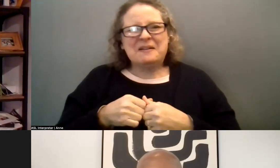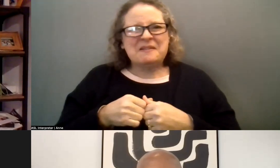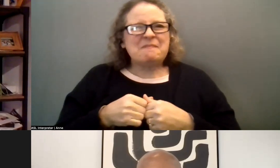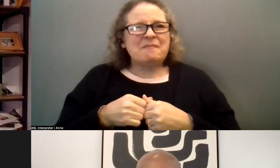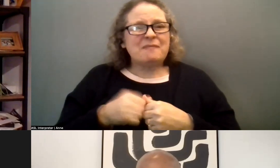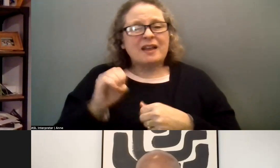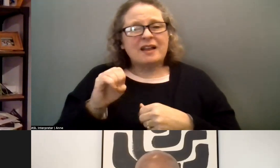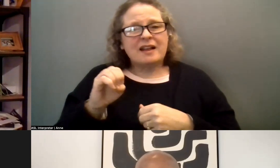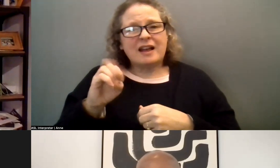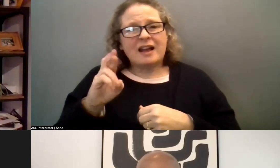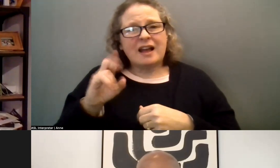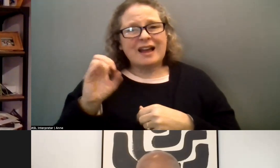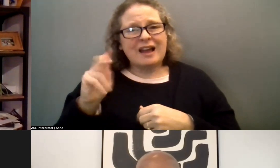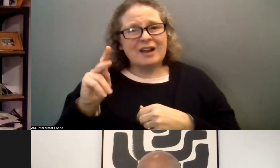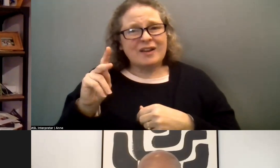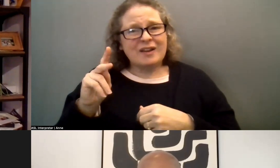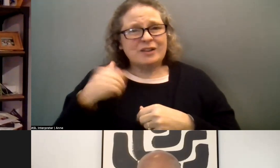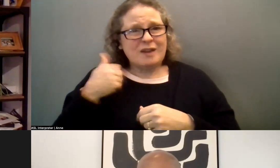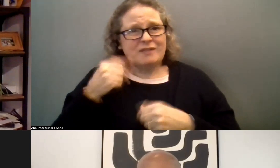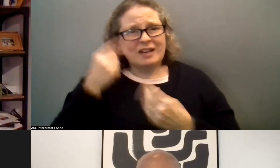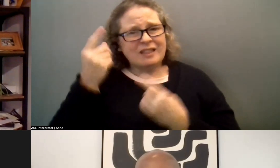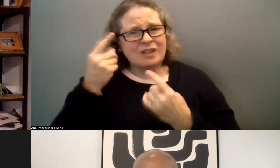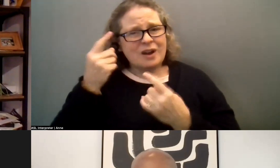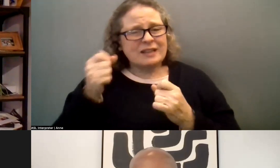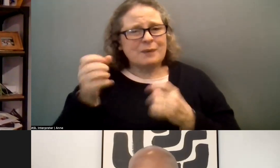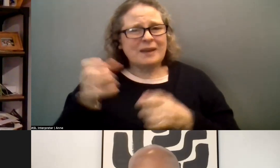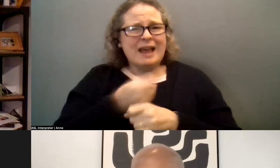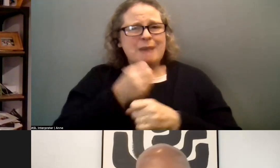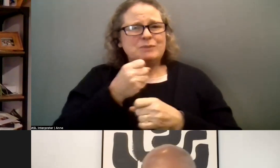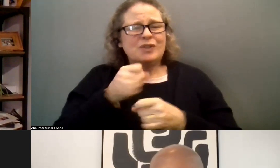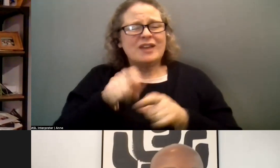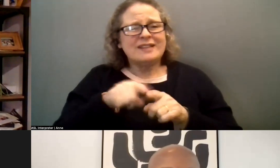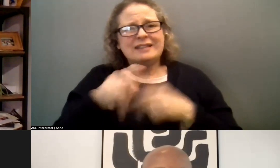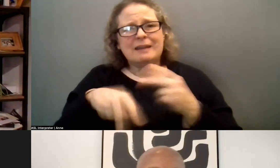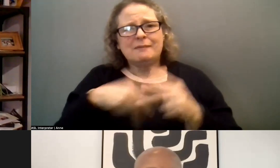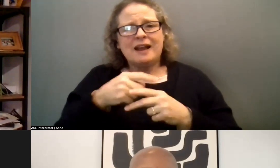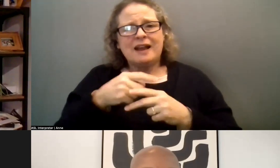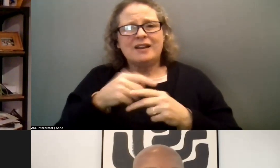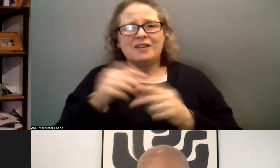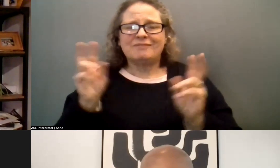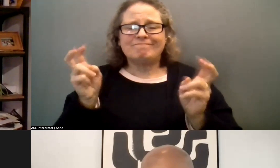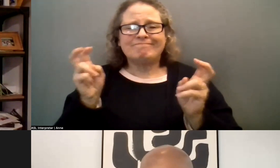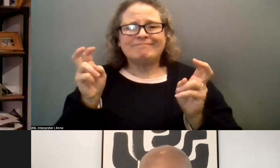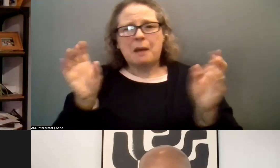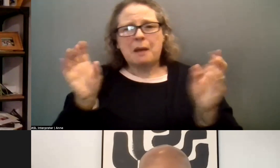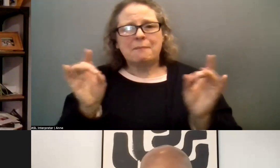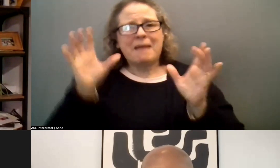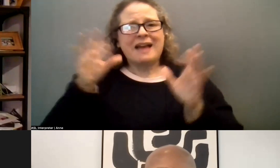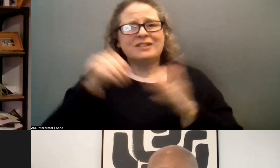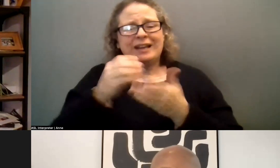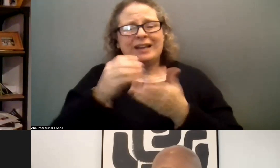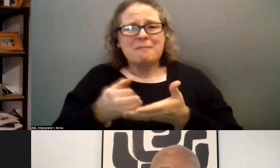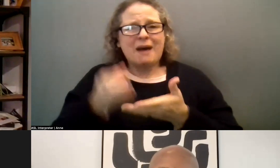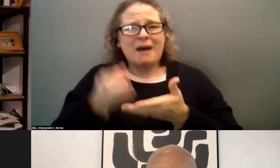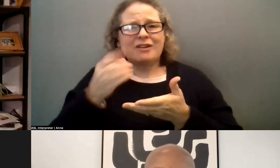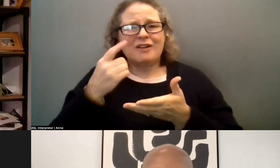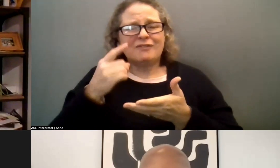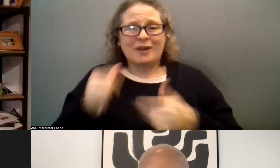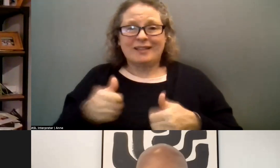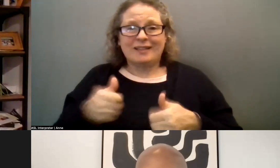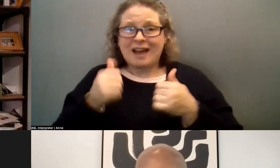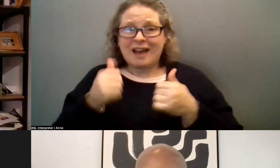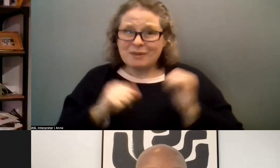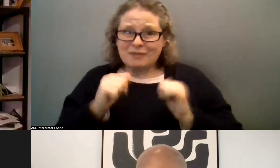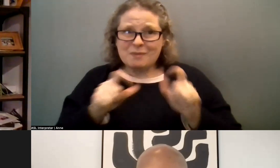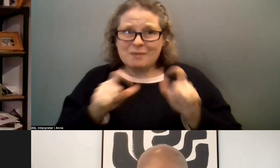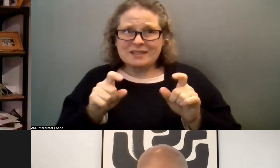thought there? Can we capture that same kind of magic in a bottle for a live performance? That's a great point. Like coming from the world of